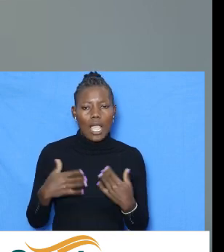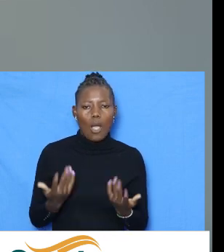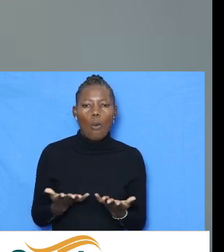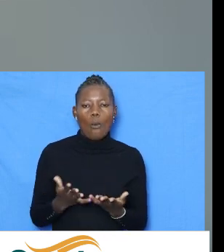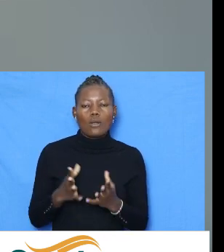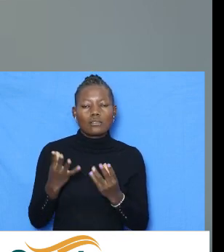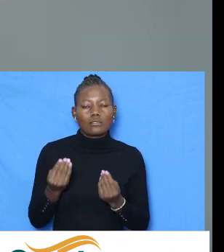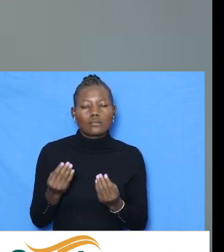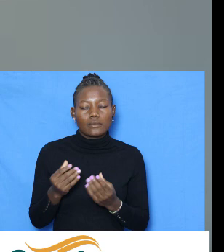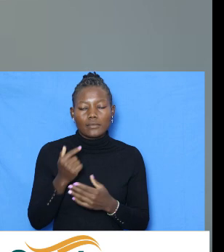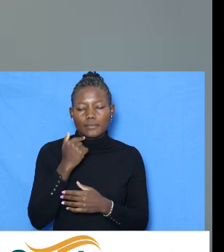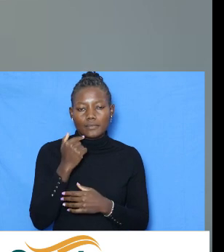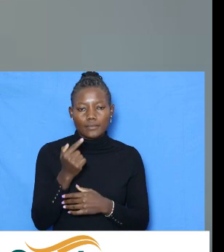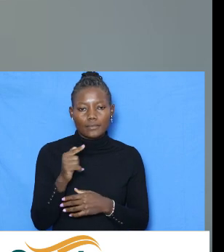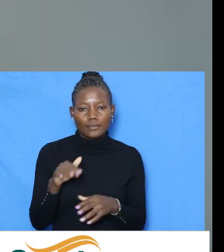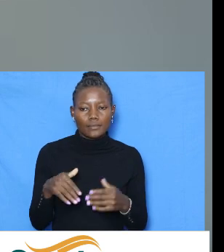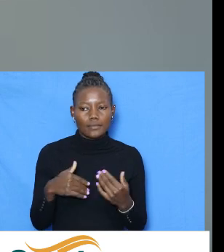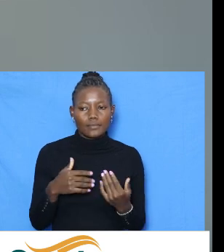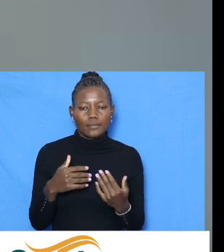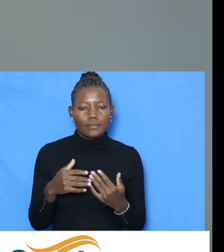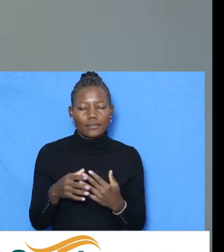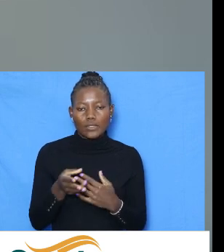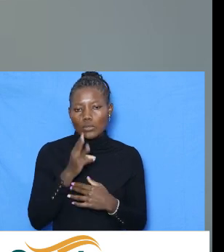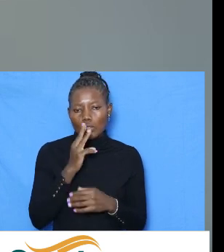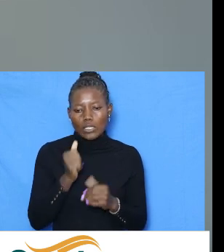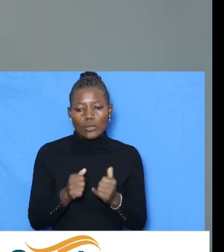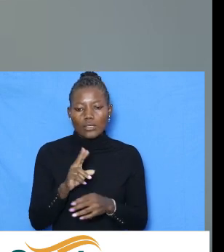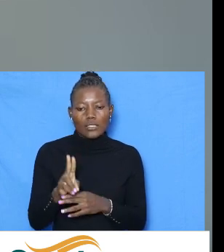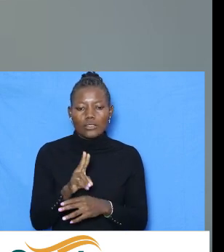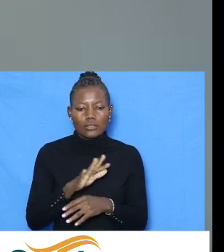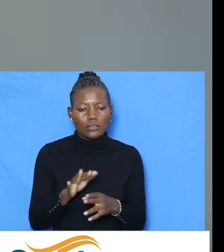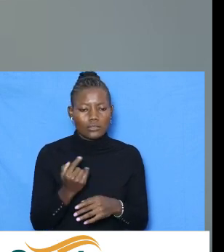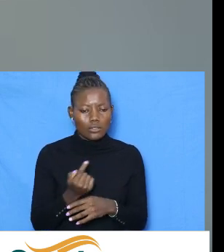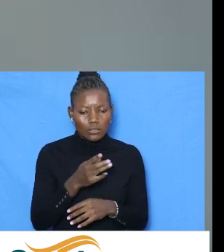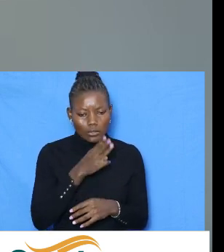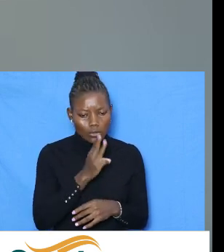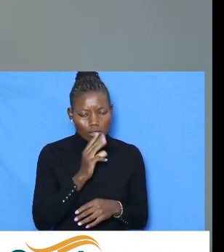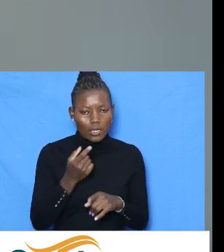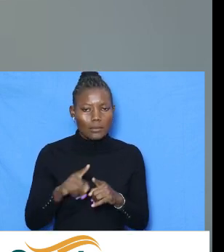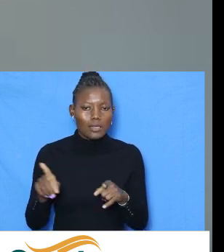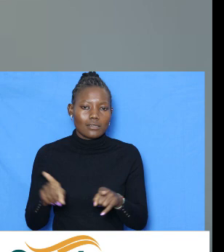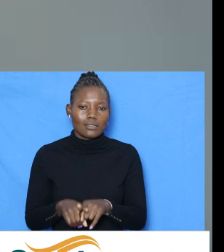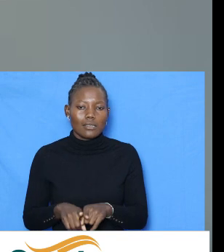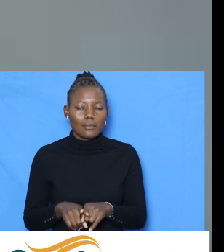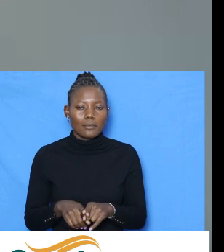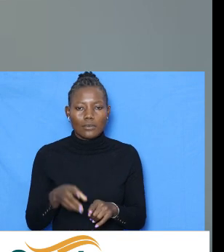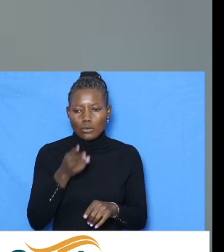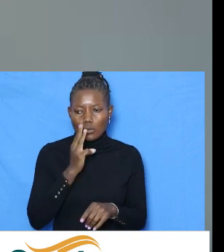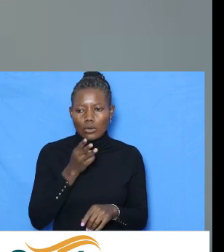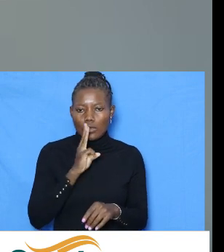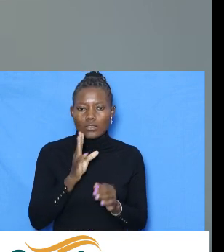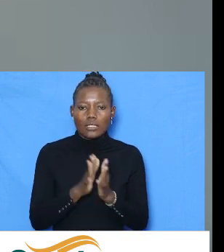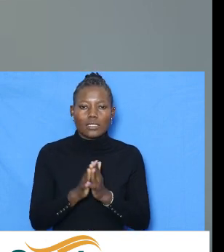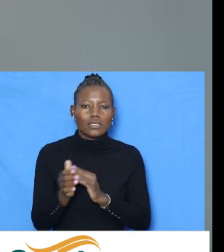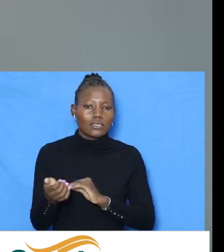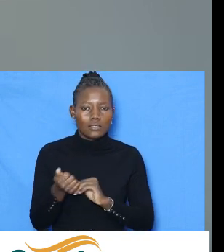easily determines the hydration that they take. Hydration here, we're not only referring to water, we are referring to water and sports drinks